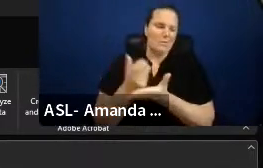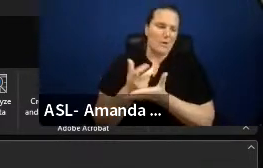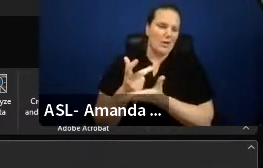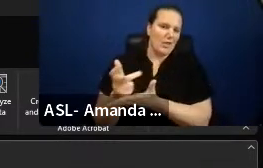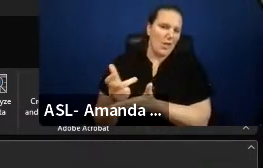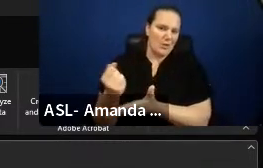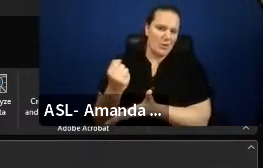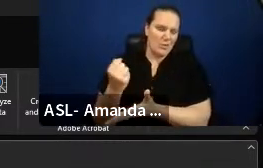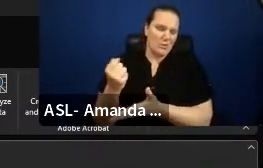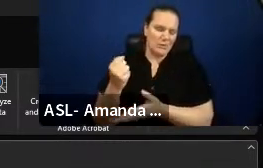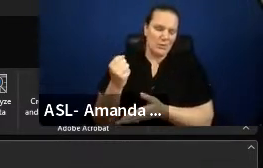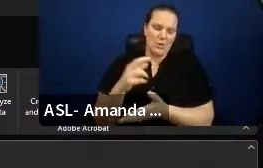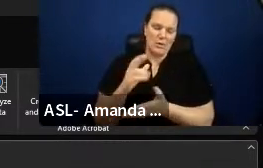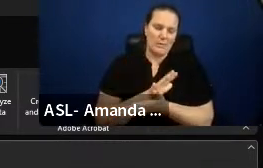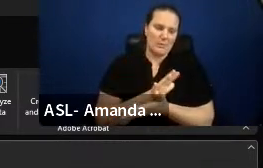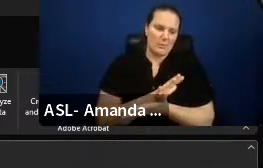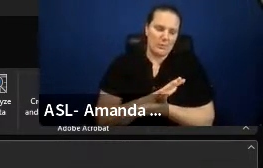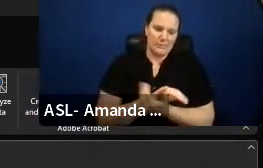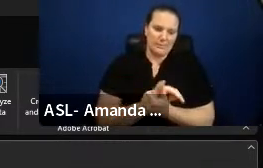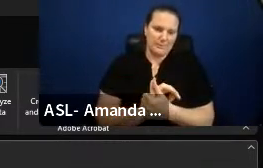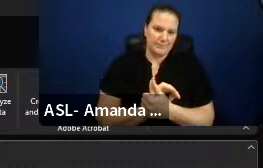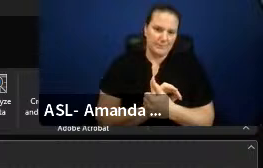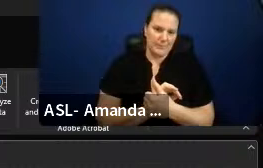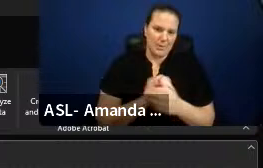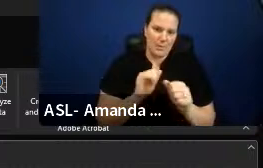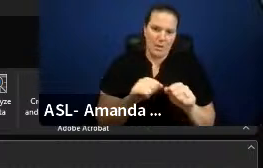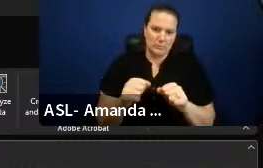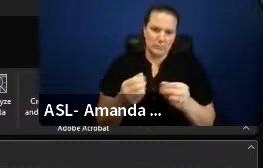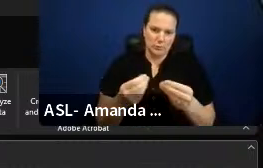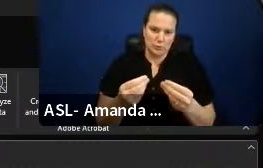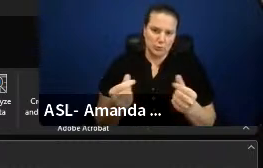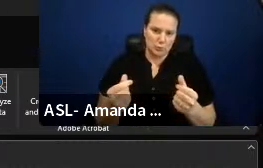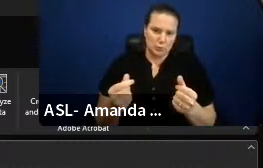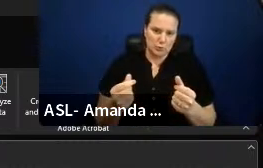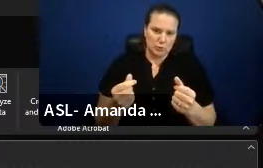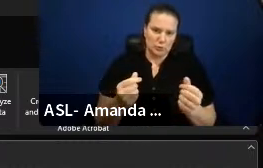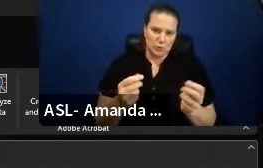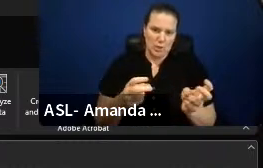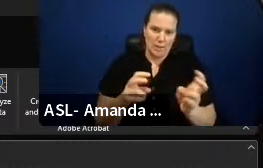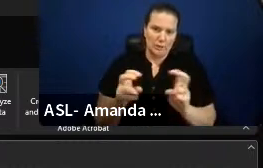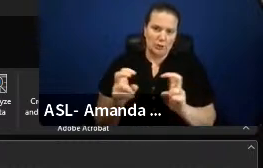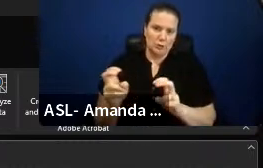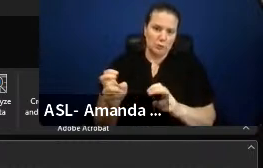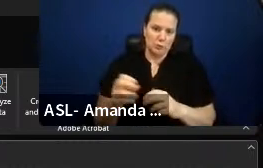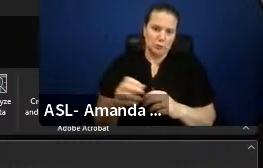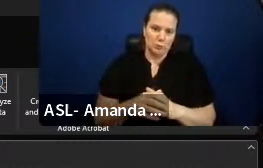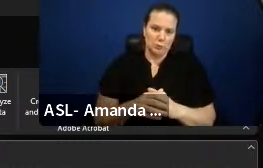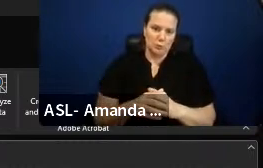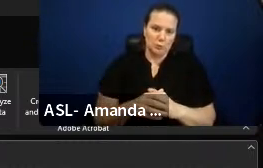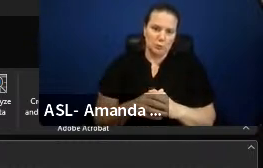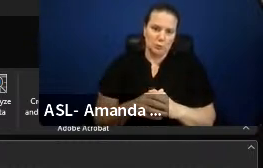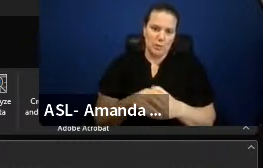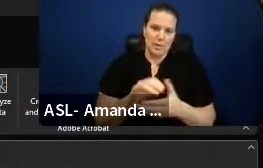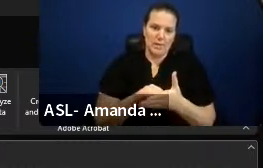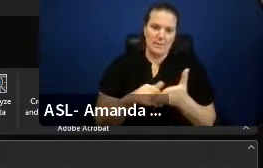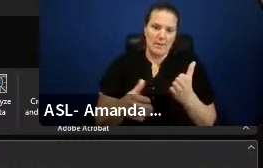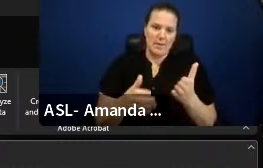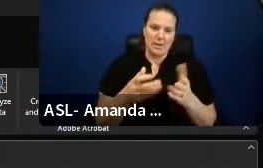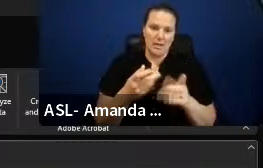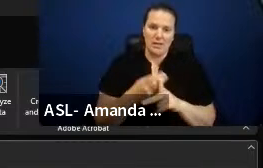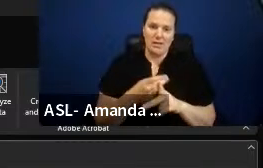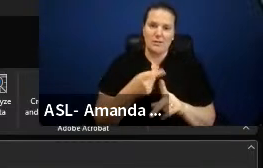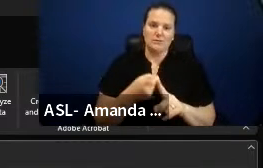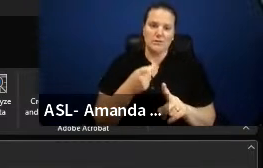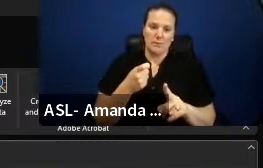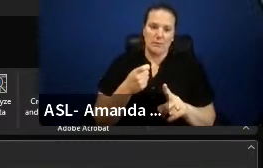piece of paper, some possible solutions or issues that may keep us from tripping